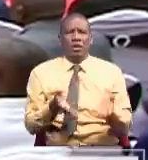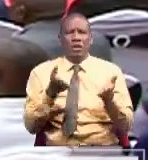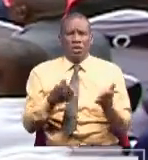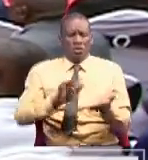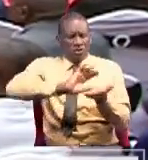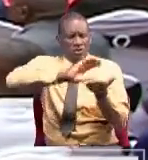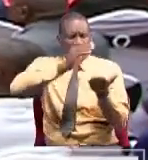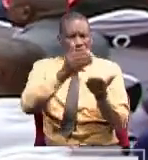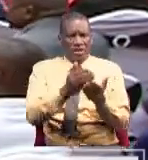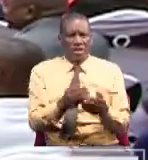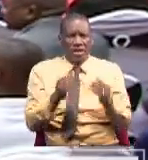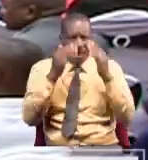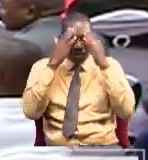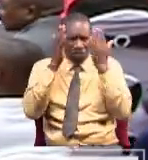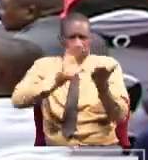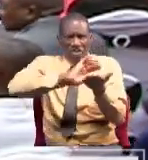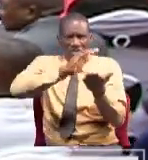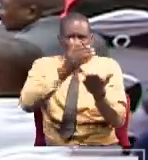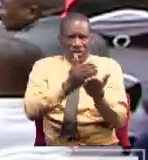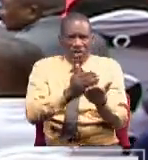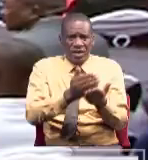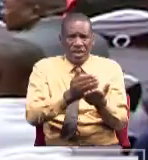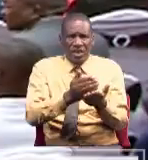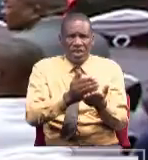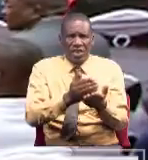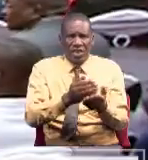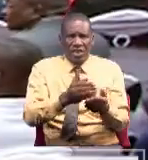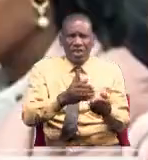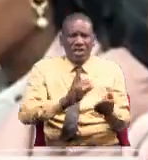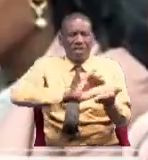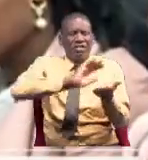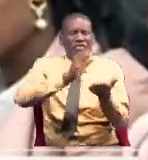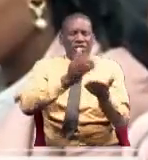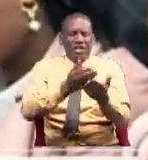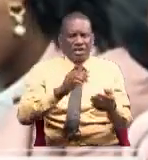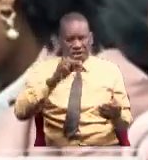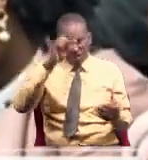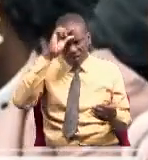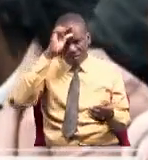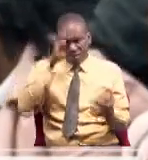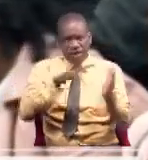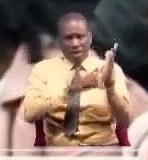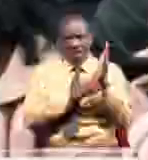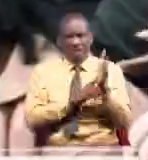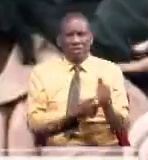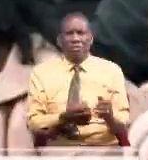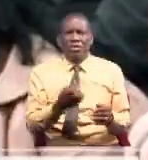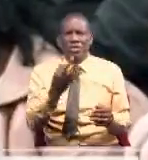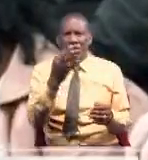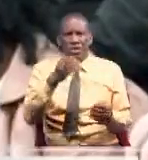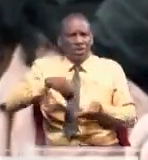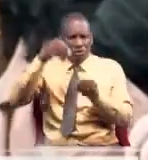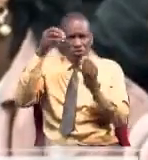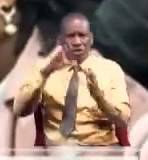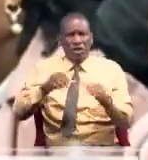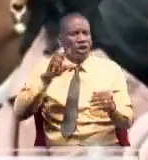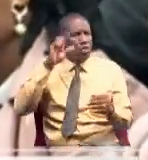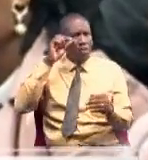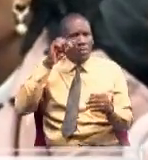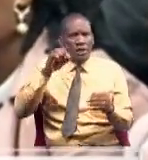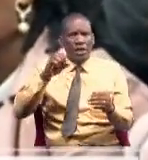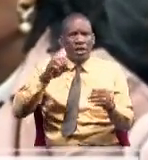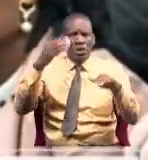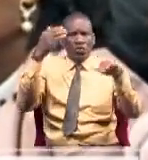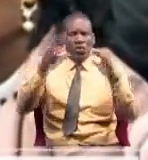funding, I don't know, the funding board or the government. An example of the 300 students in Pwani University who transferred